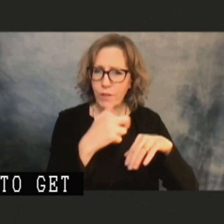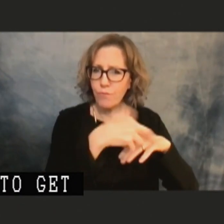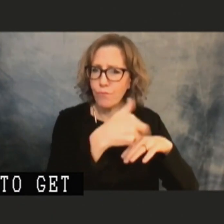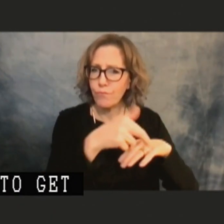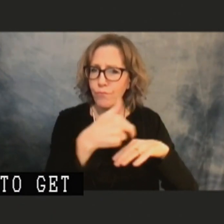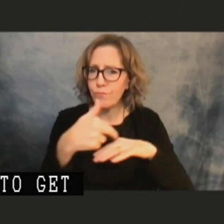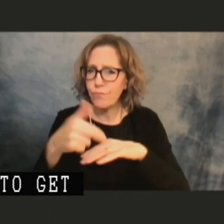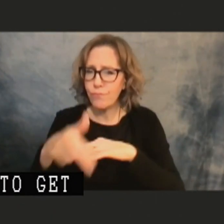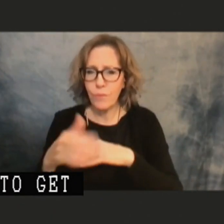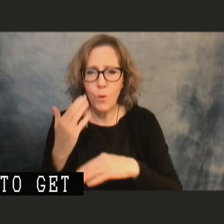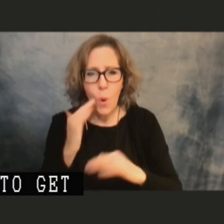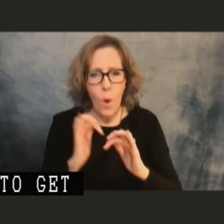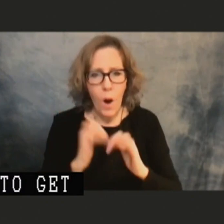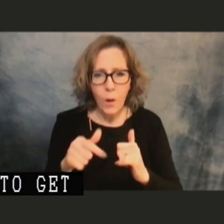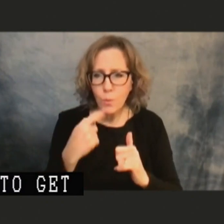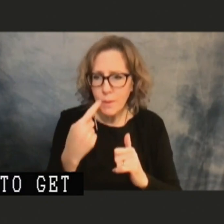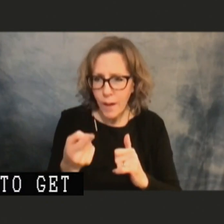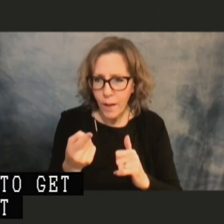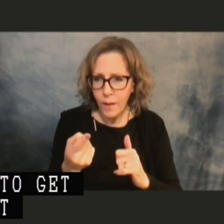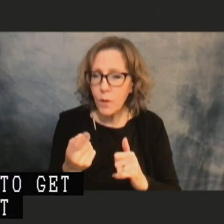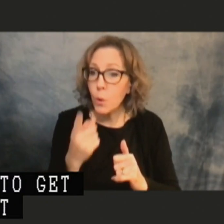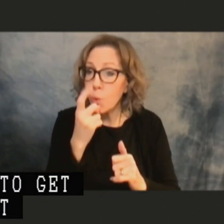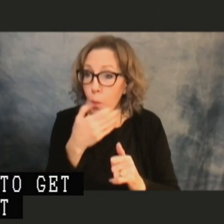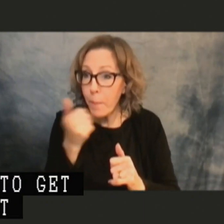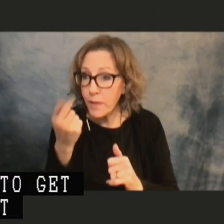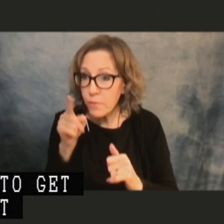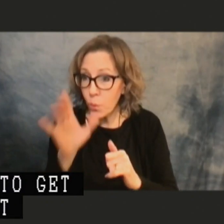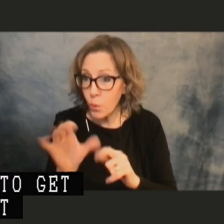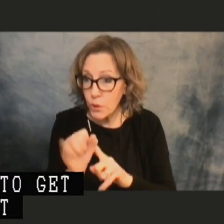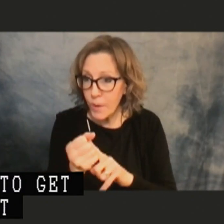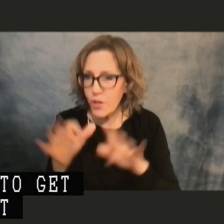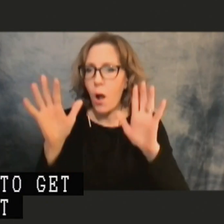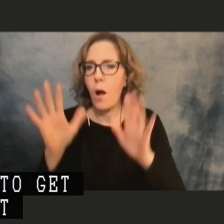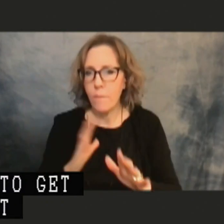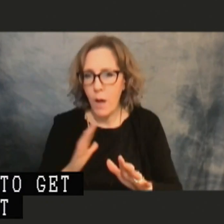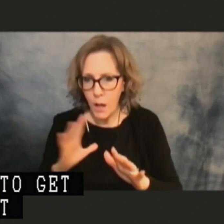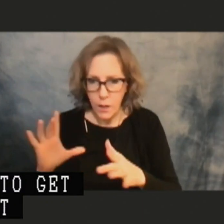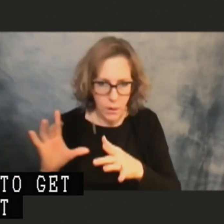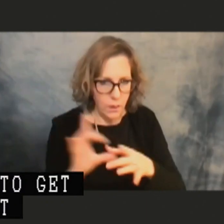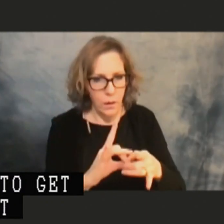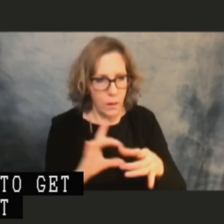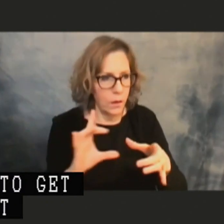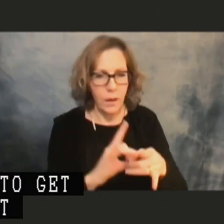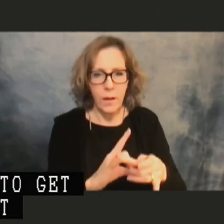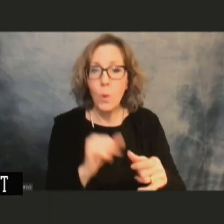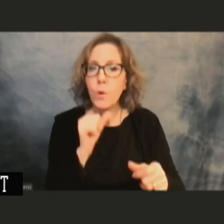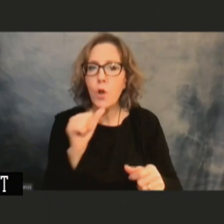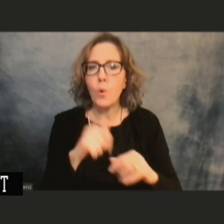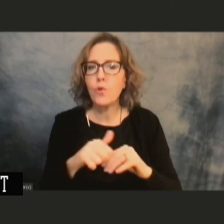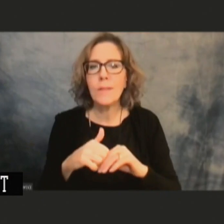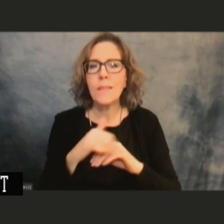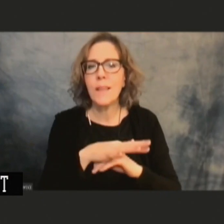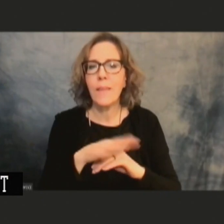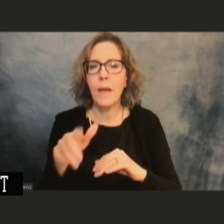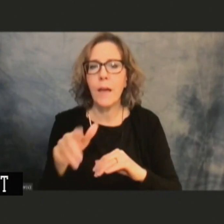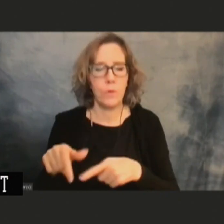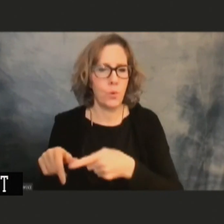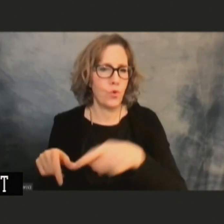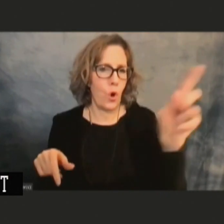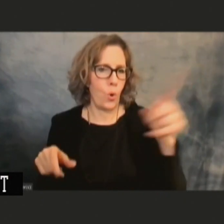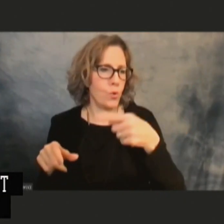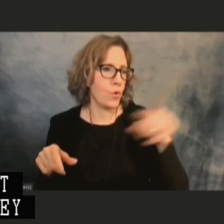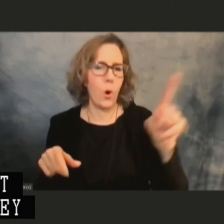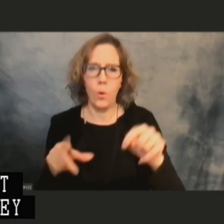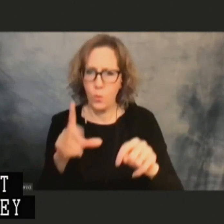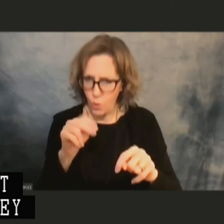really make sure that they're connected to those channels so that we're not just sending them blindly. It's like, okay, who